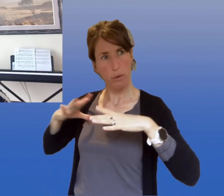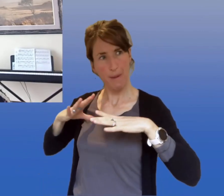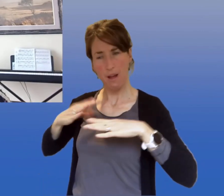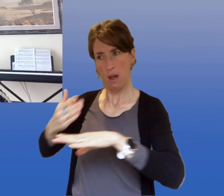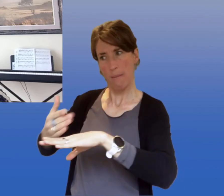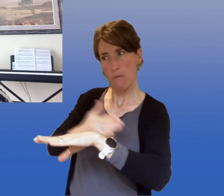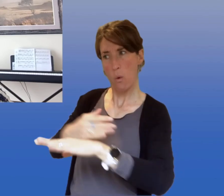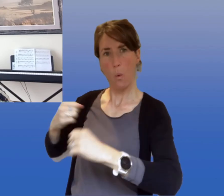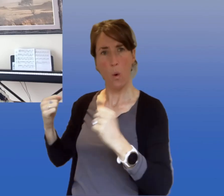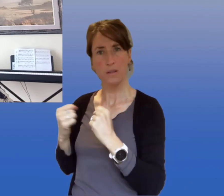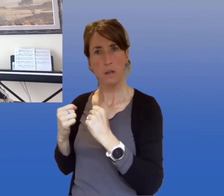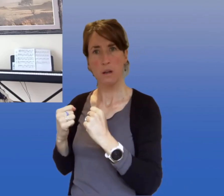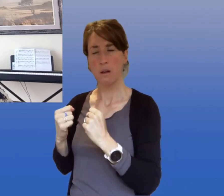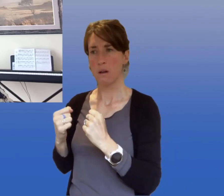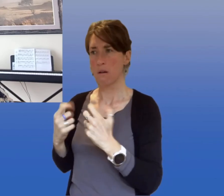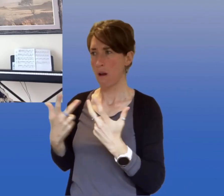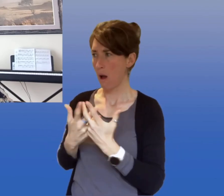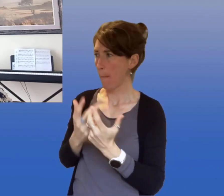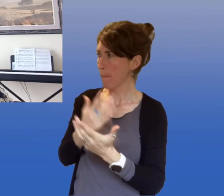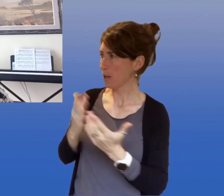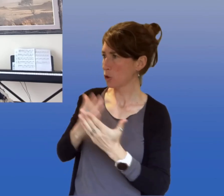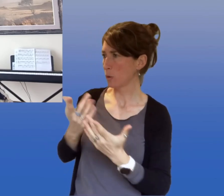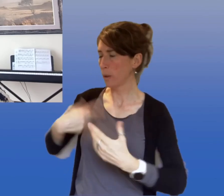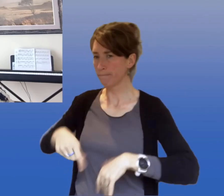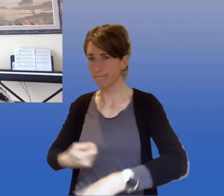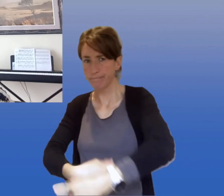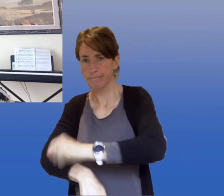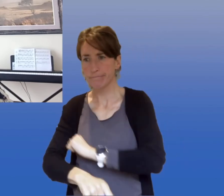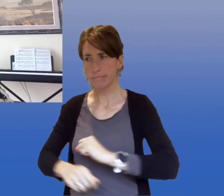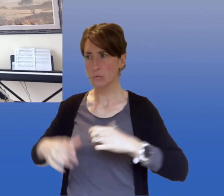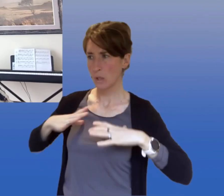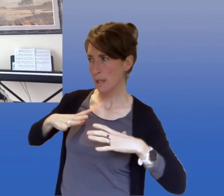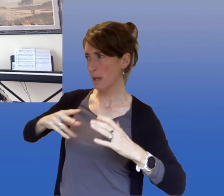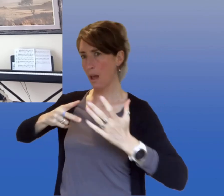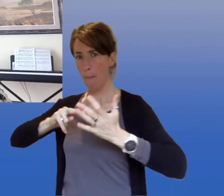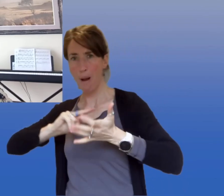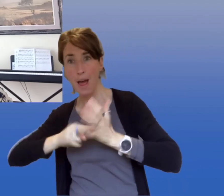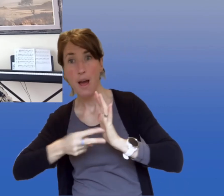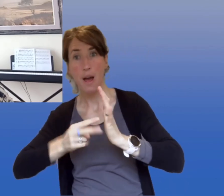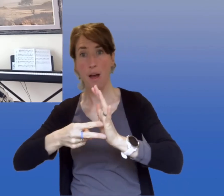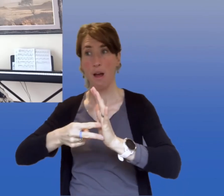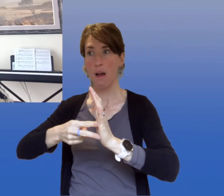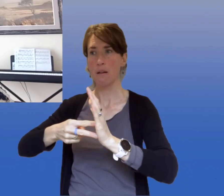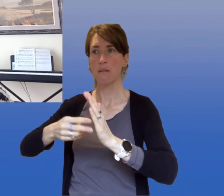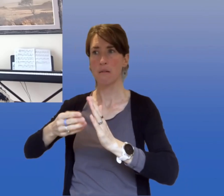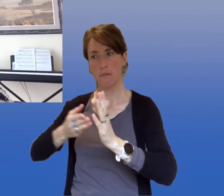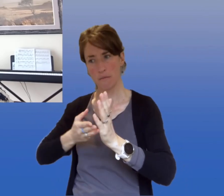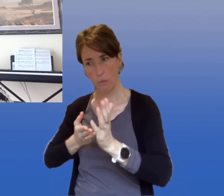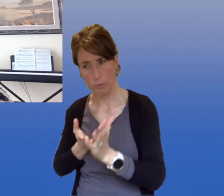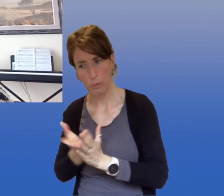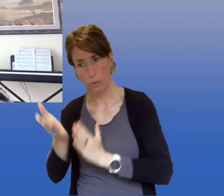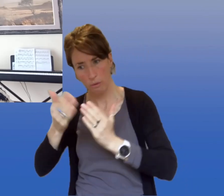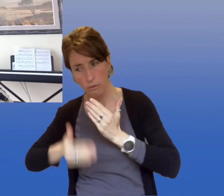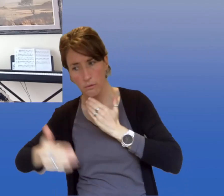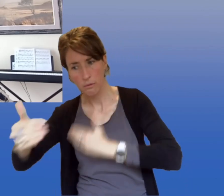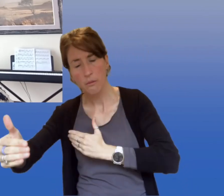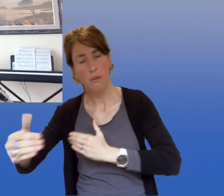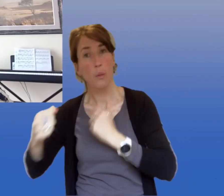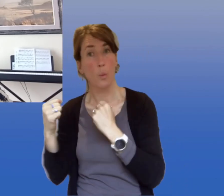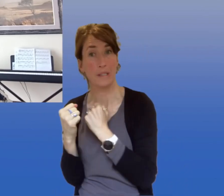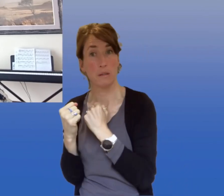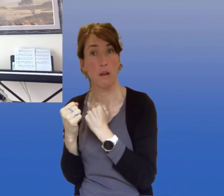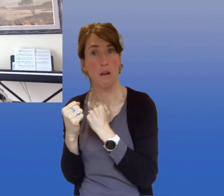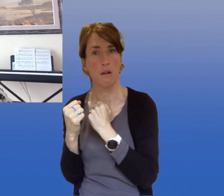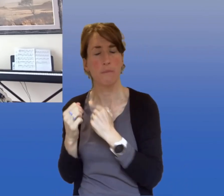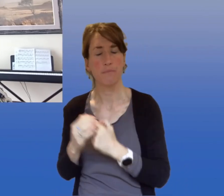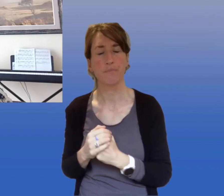do annually, and we have a really helpful framework from the Scottish Government that we work within. But we broadened the paper out to talk about surge